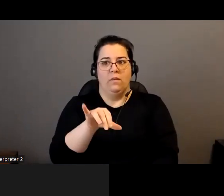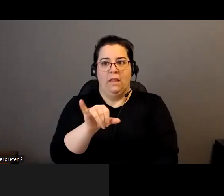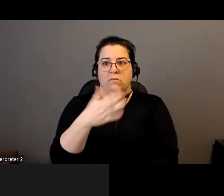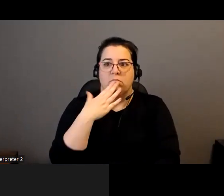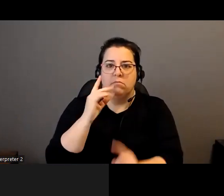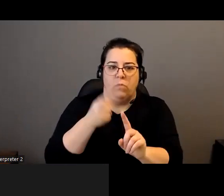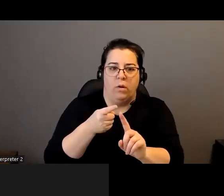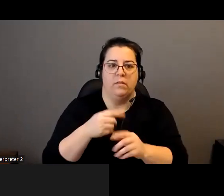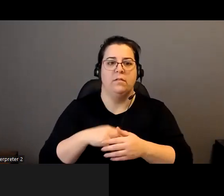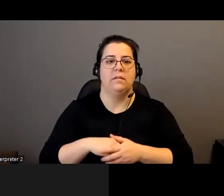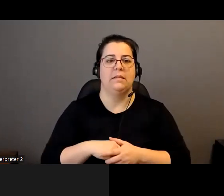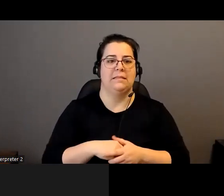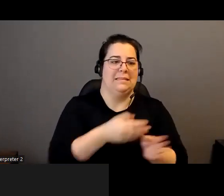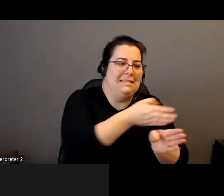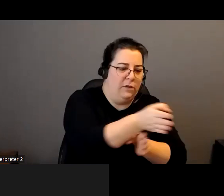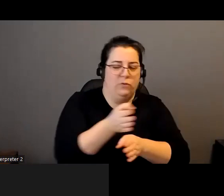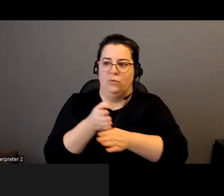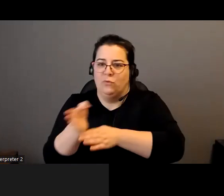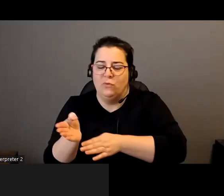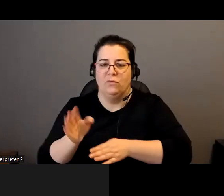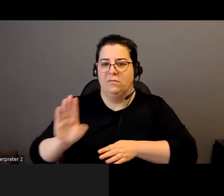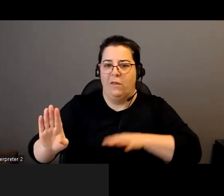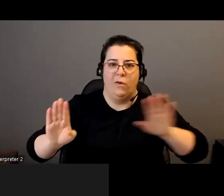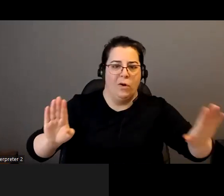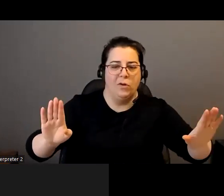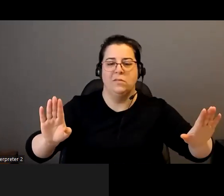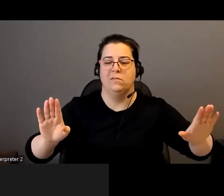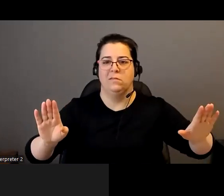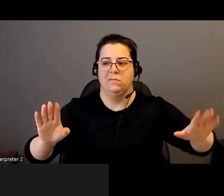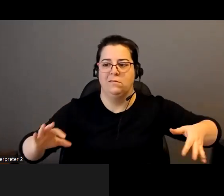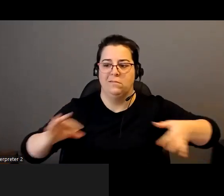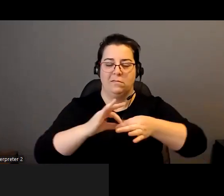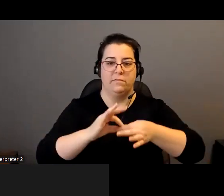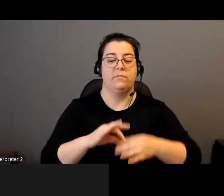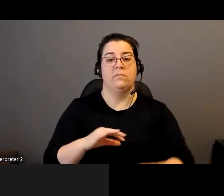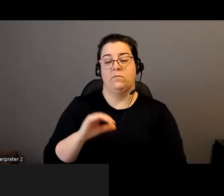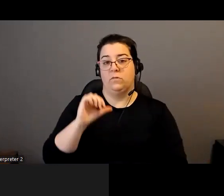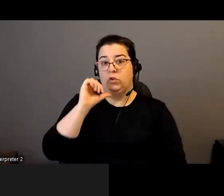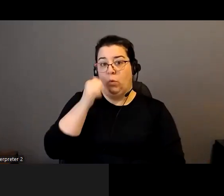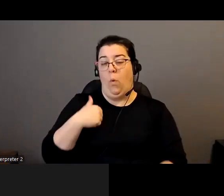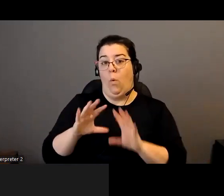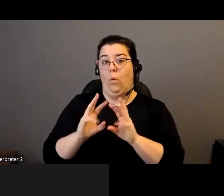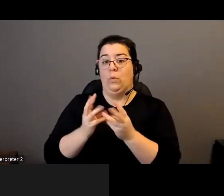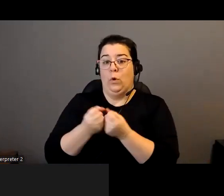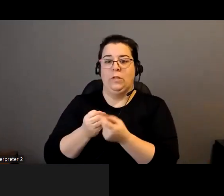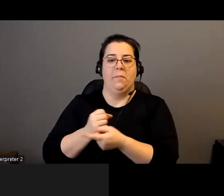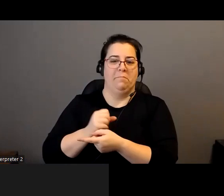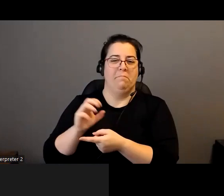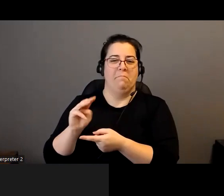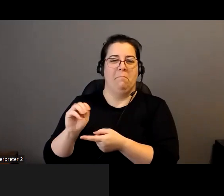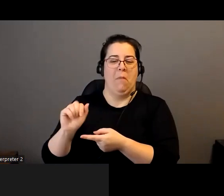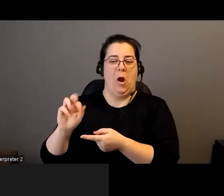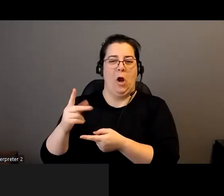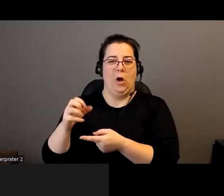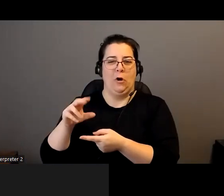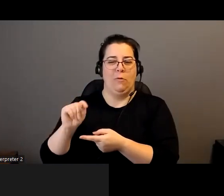across sectors and disciplines is, Margaret's also going to be facilitating the workshop tomorrow with Jennifer, and, having input from those